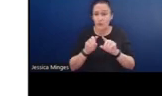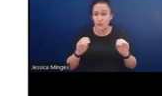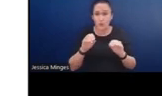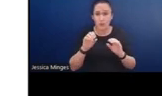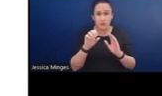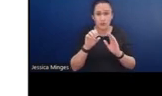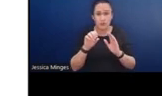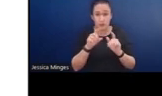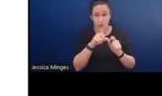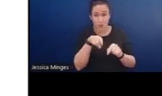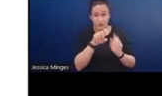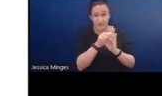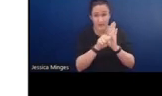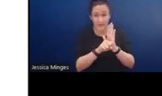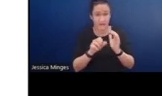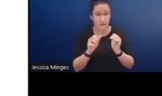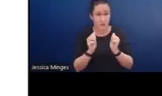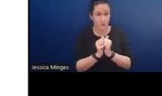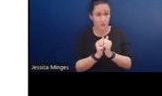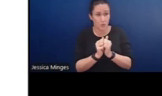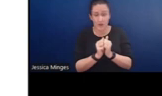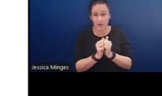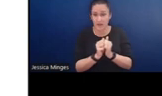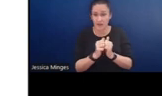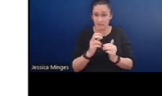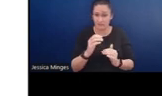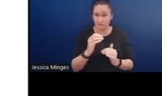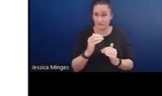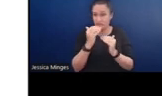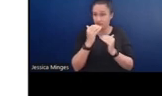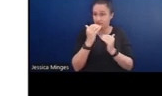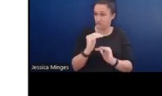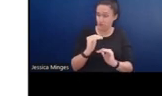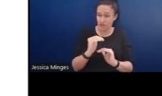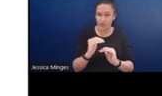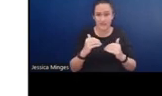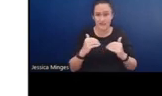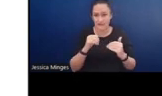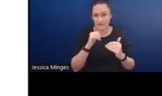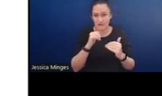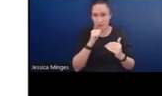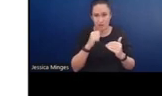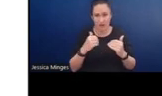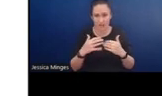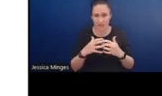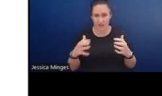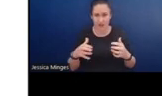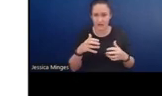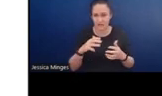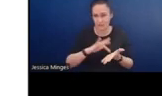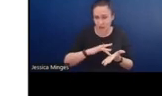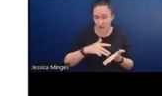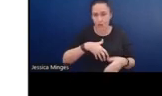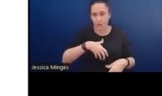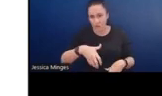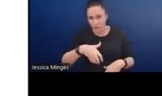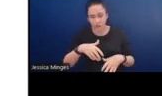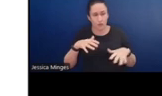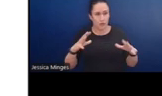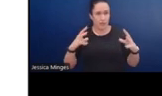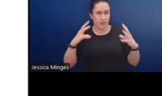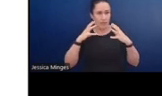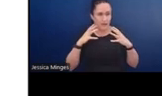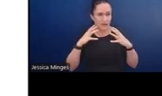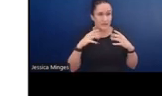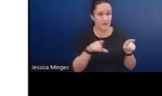most restrictions had any kind of mandatory paid leave or paid medical leave. It was highlighted that Medicaid expansion has been associated